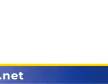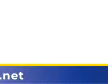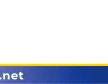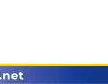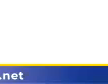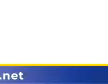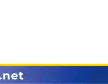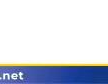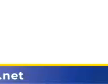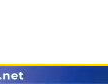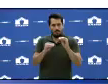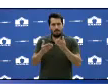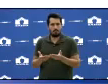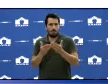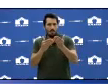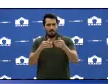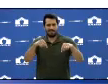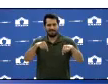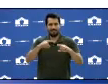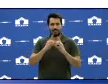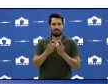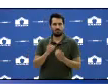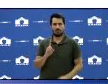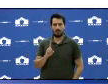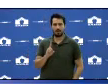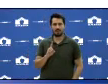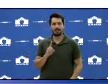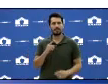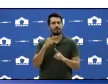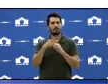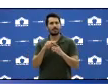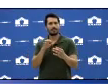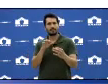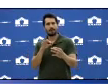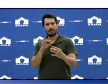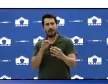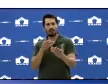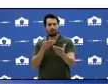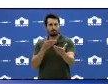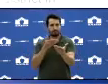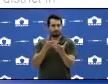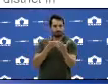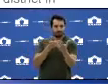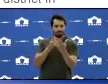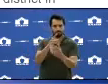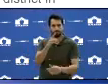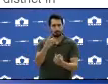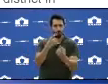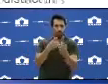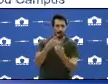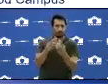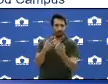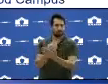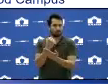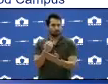proposal for a single member District 1, and there'll be a chance for community feedback and questions.